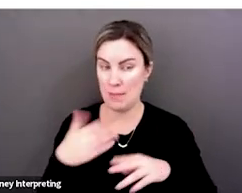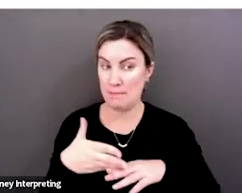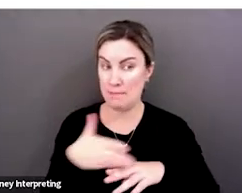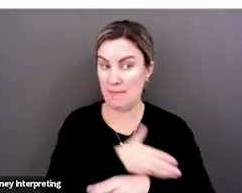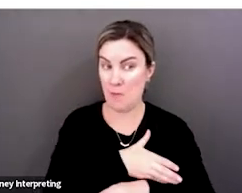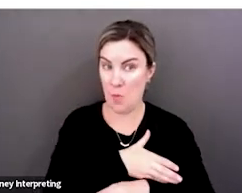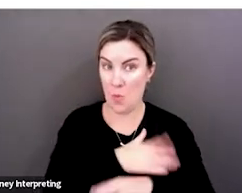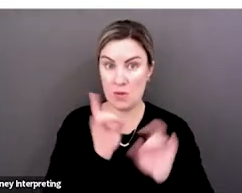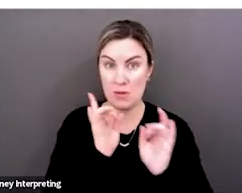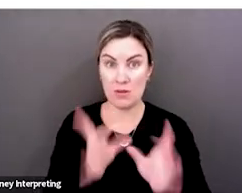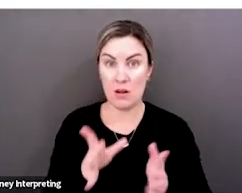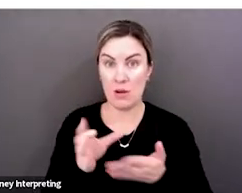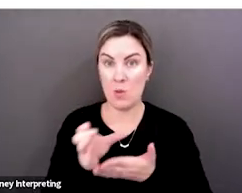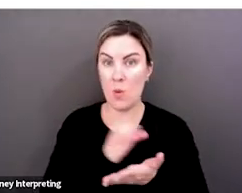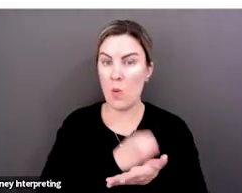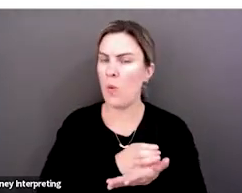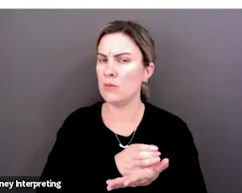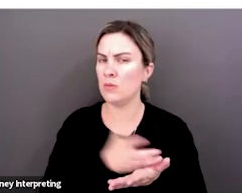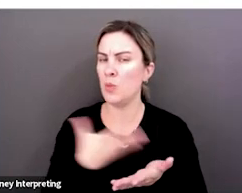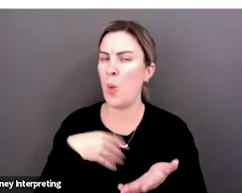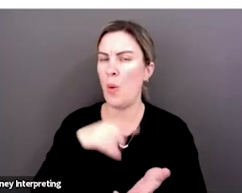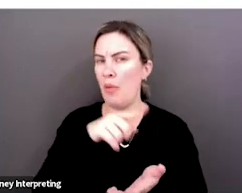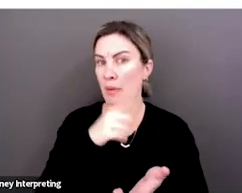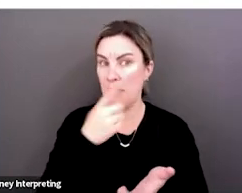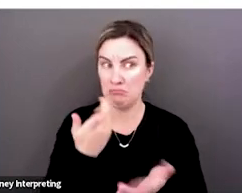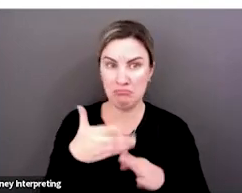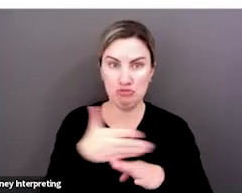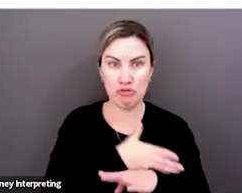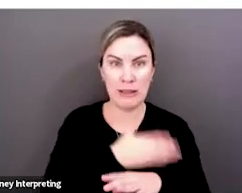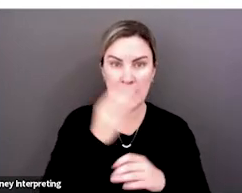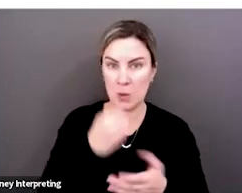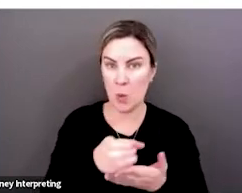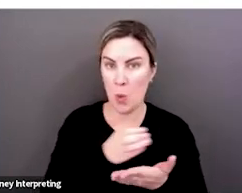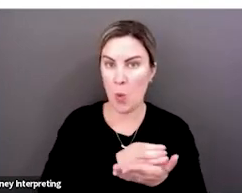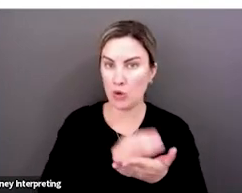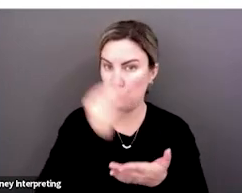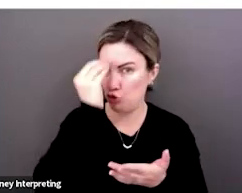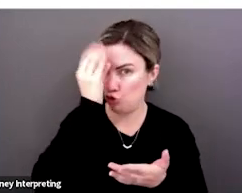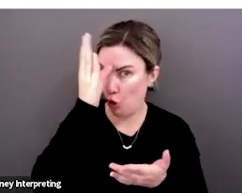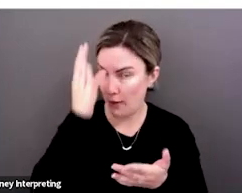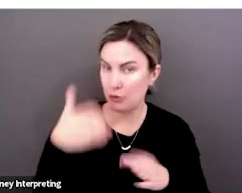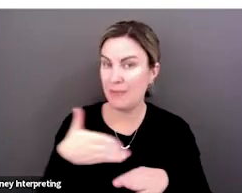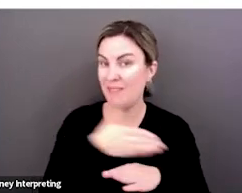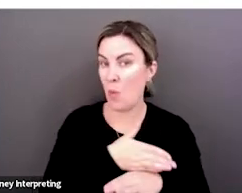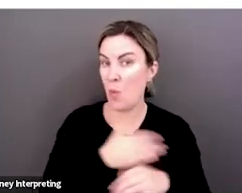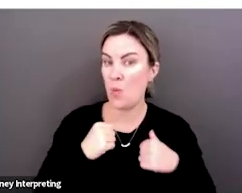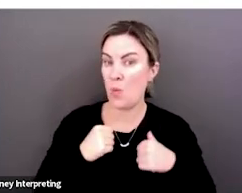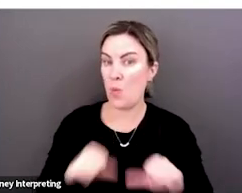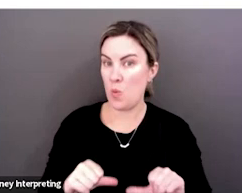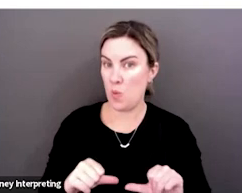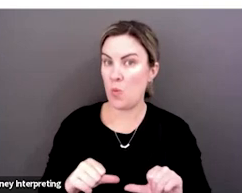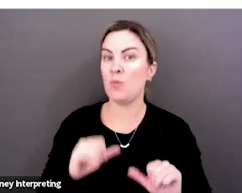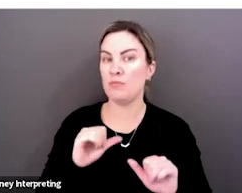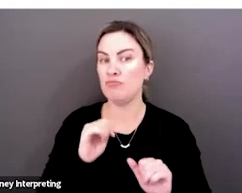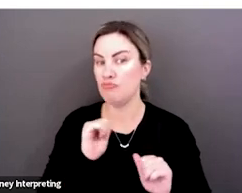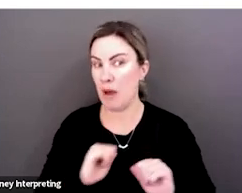the course, where we're interested in getting their pre-course learning and behaviour, their knowledge before they've started the course, and a bit about